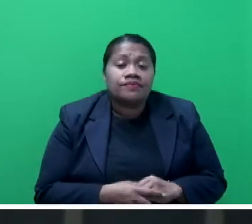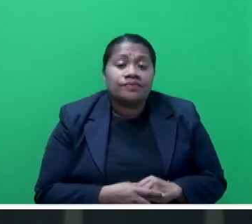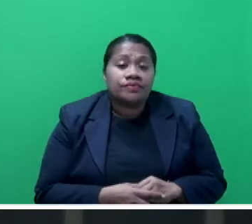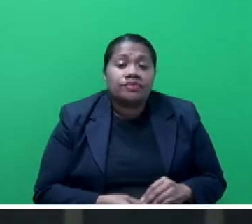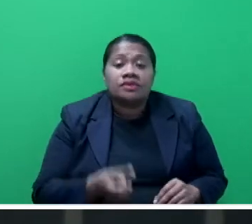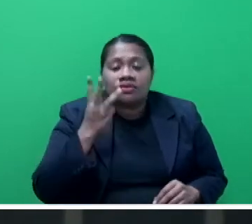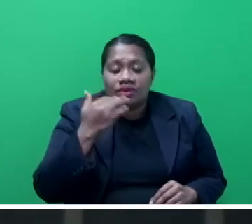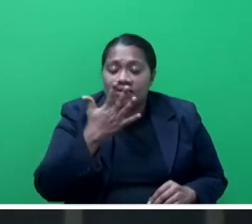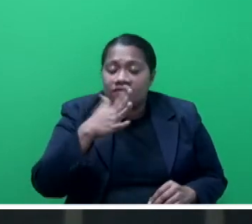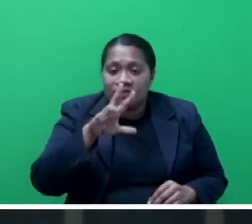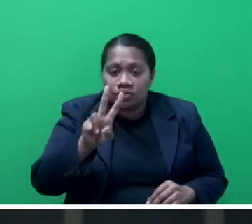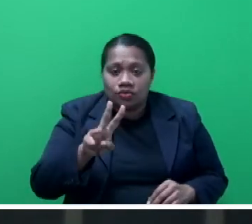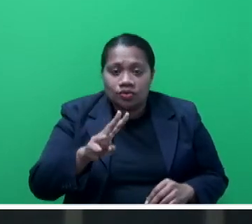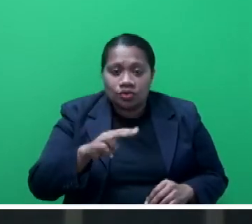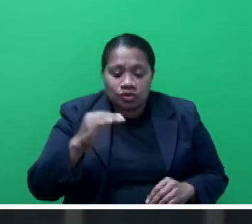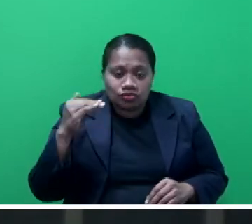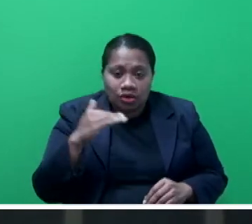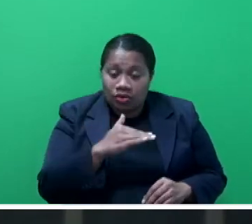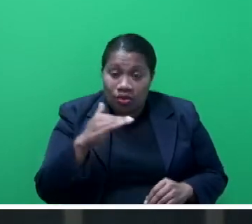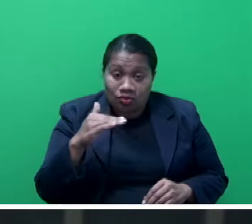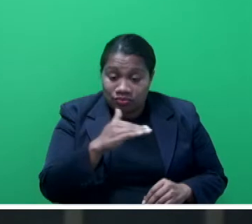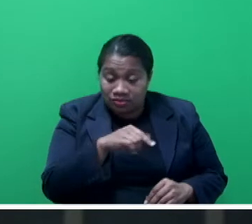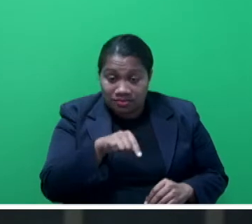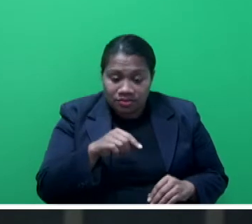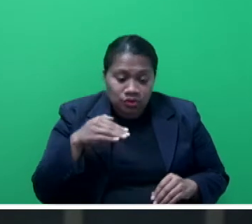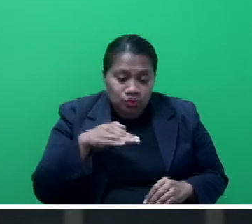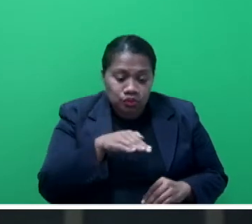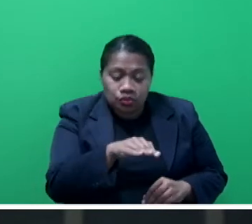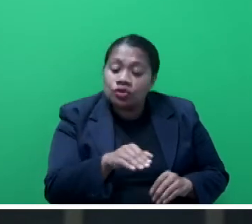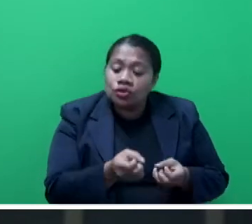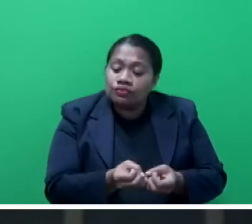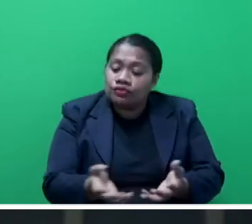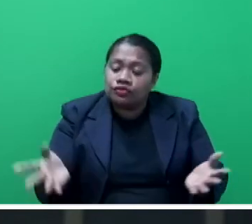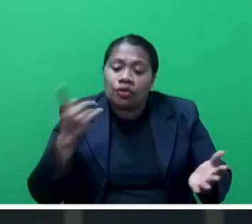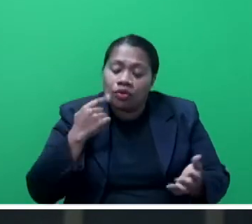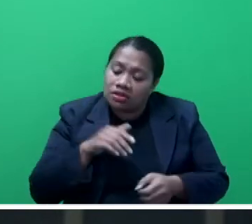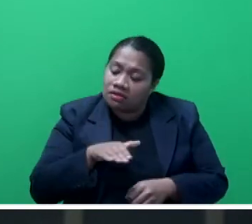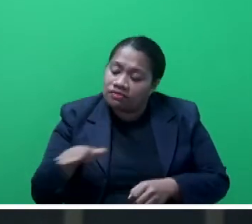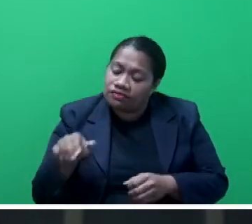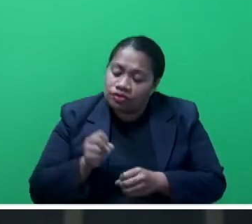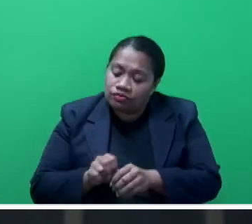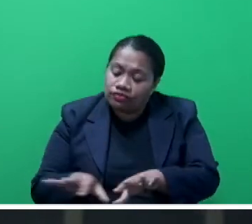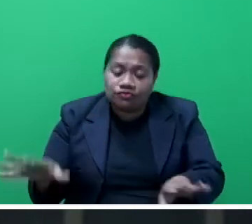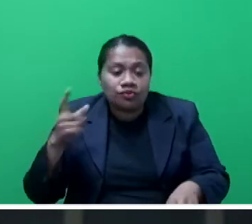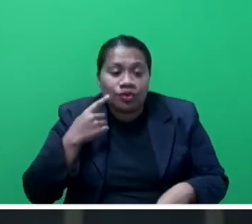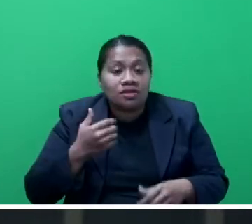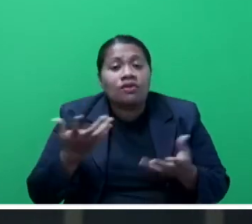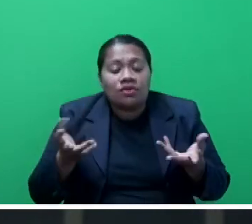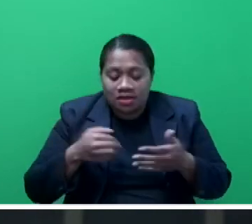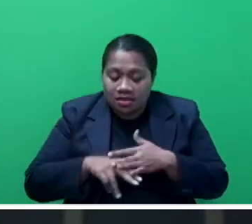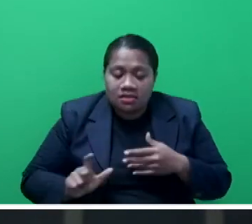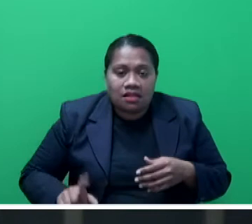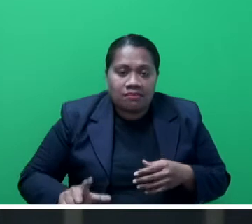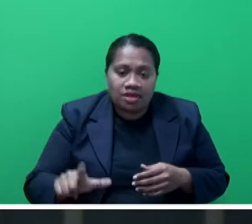1,352 truckload trips was carted to residents in the Labasa region. Fiji is highly vulnerable to